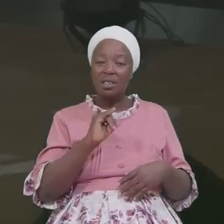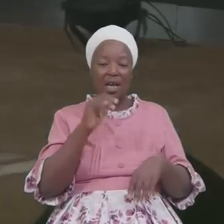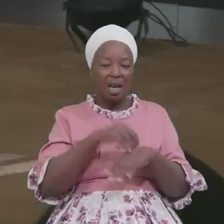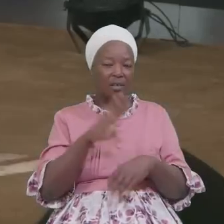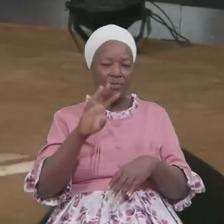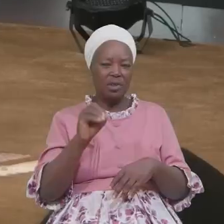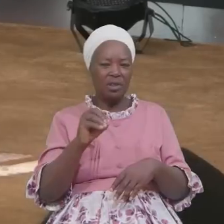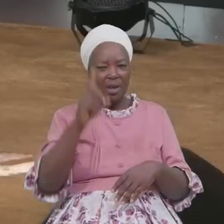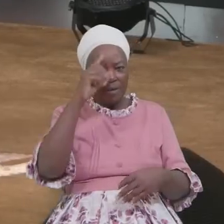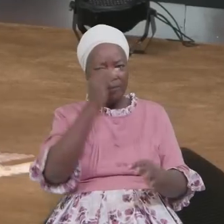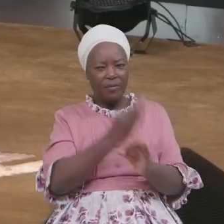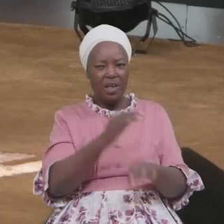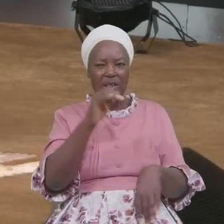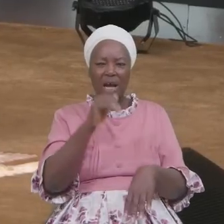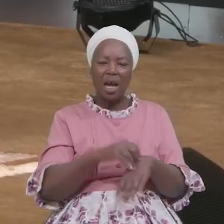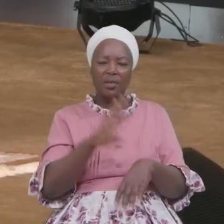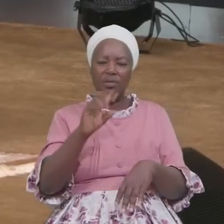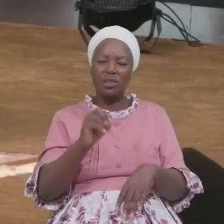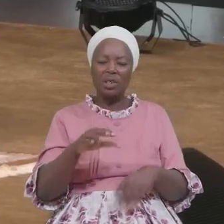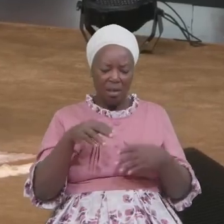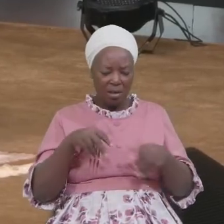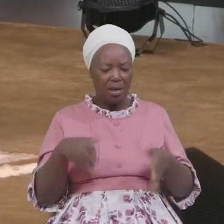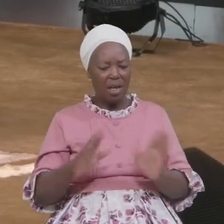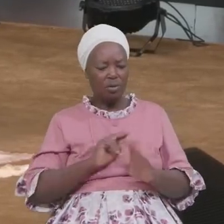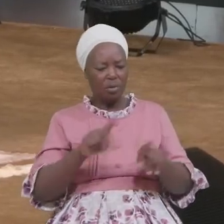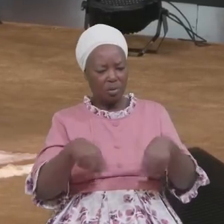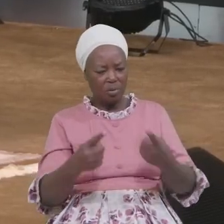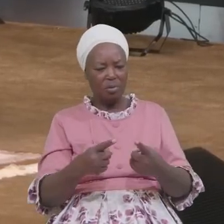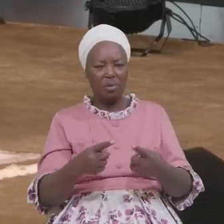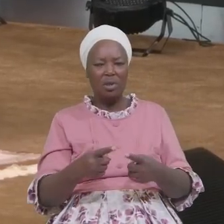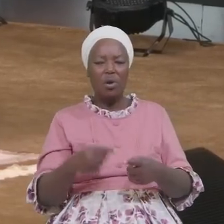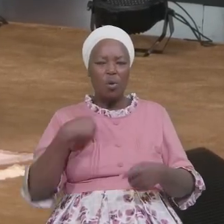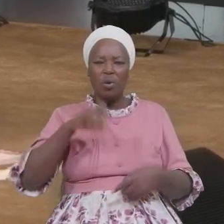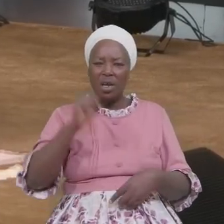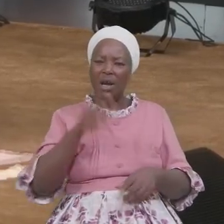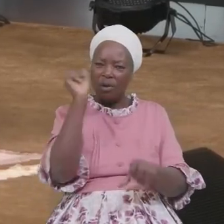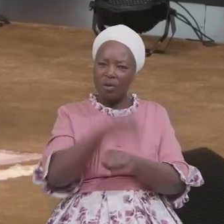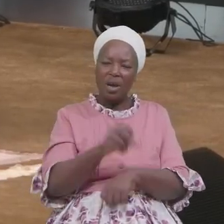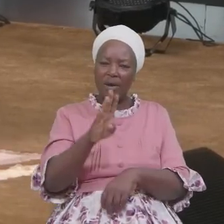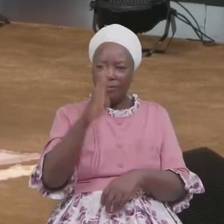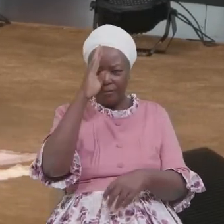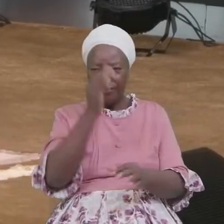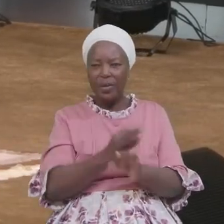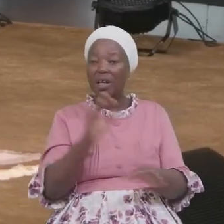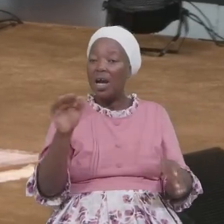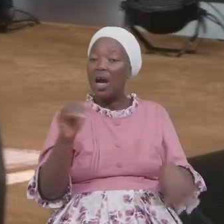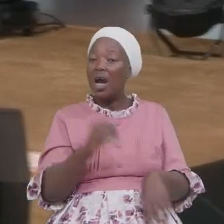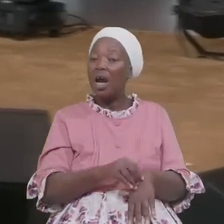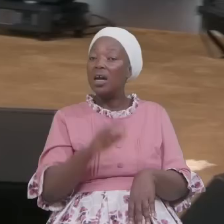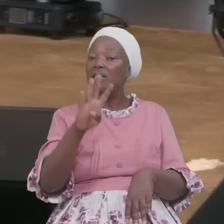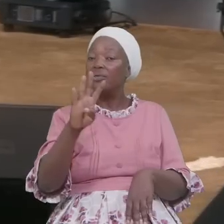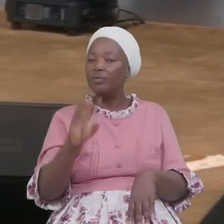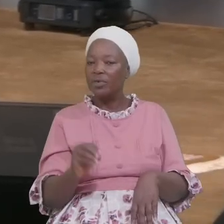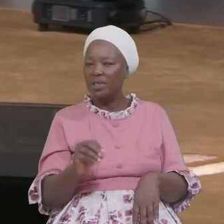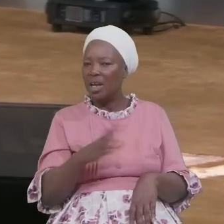up. We can overcome. Faith at 40. And now we